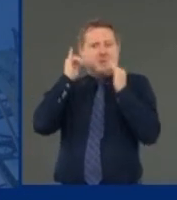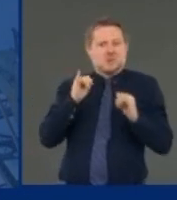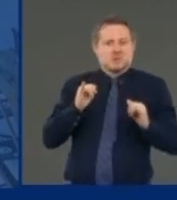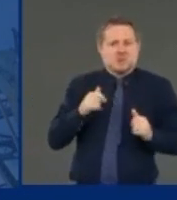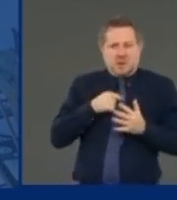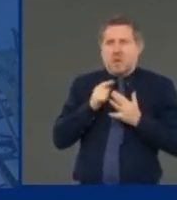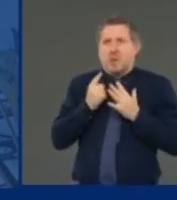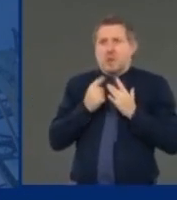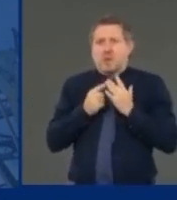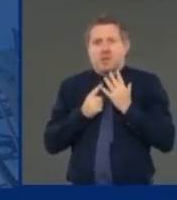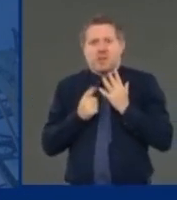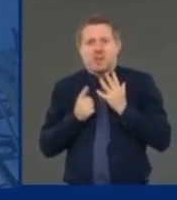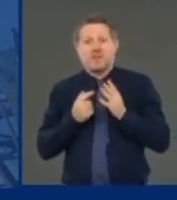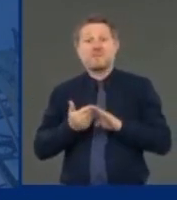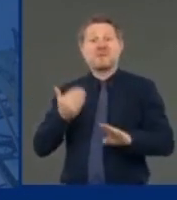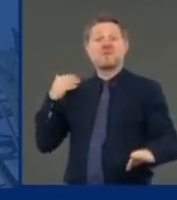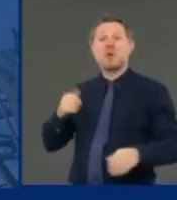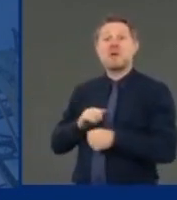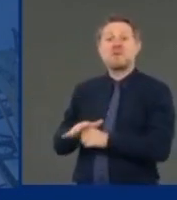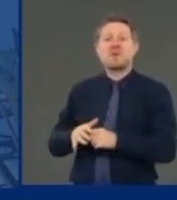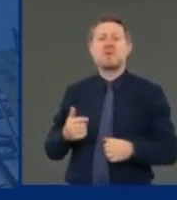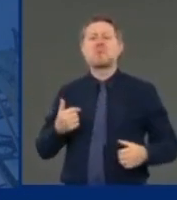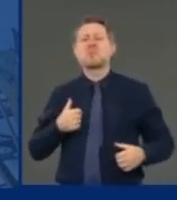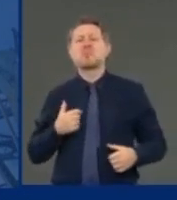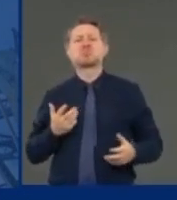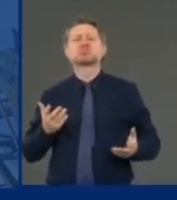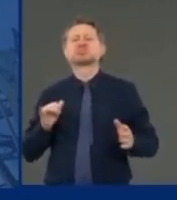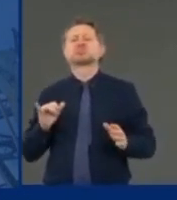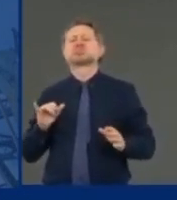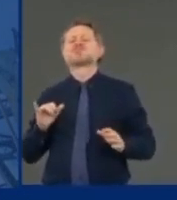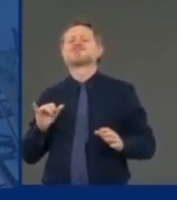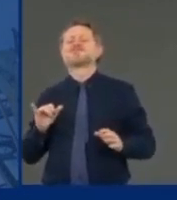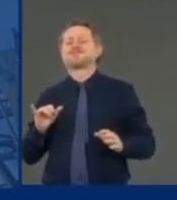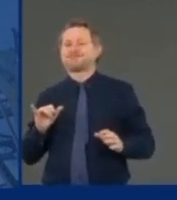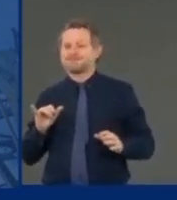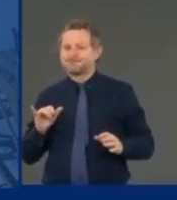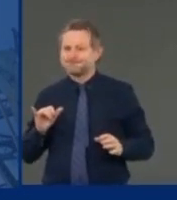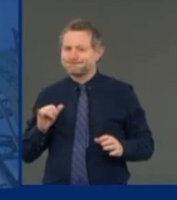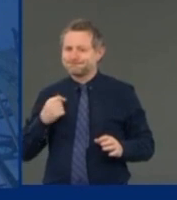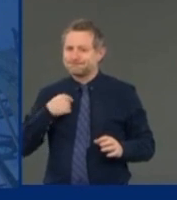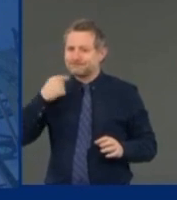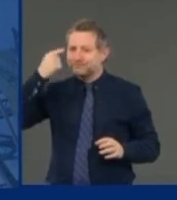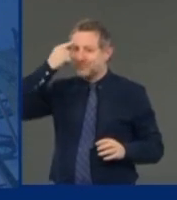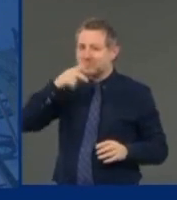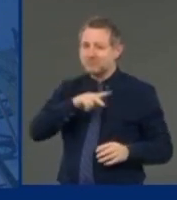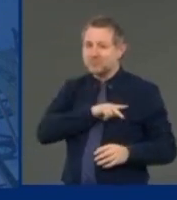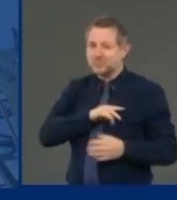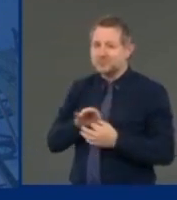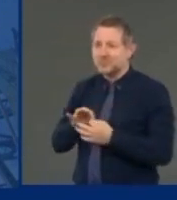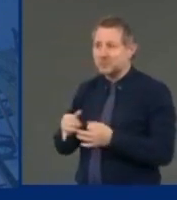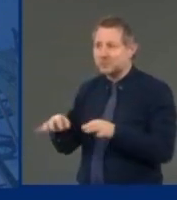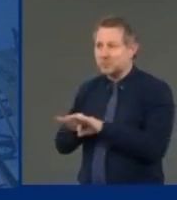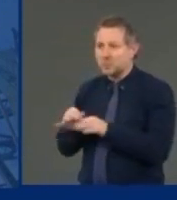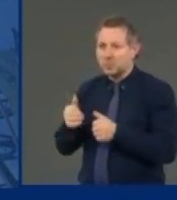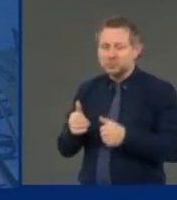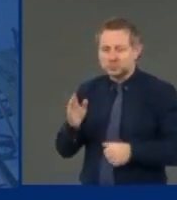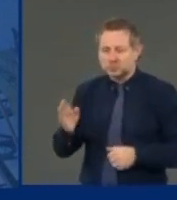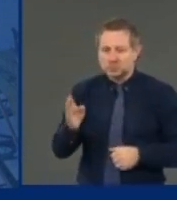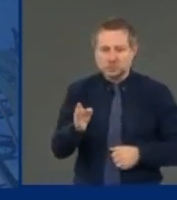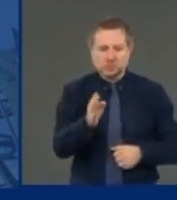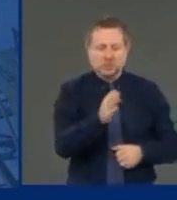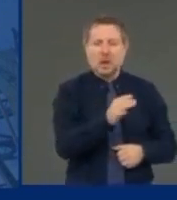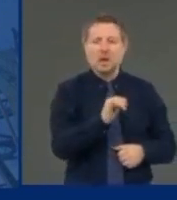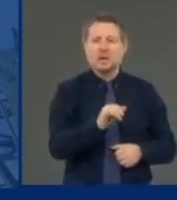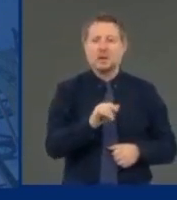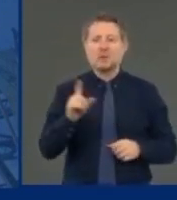things I was doing. Makes you think through personal relationships and what's important and where have you been